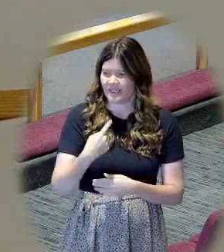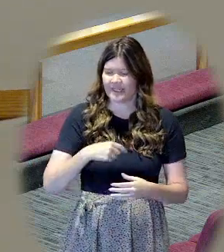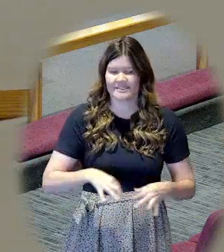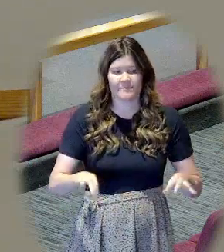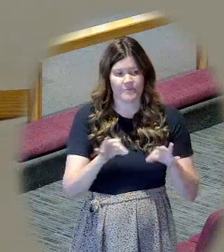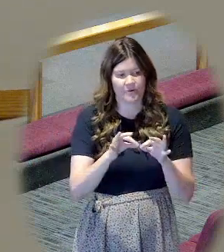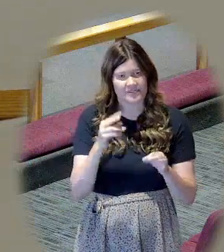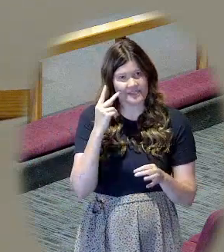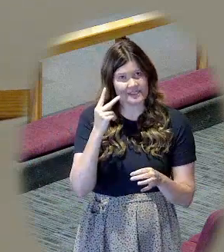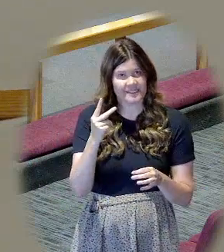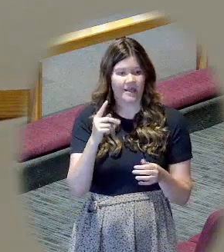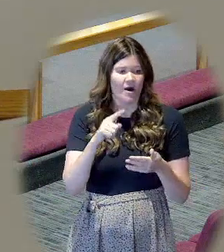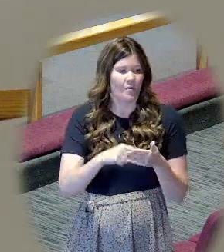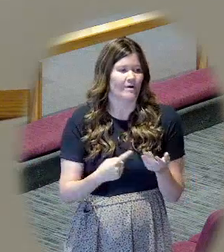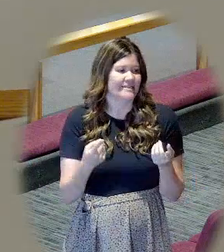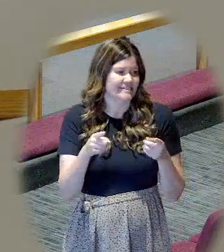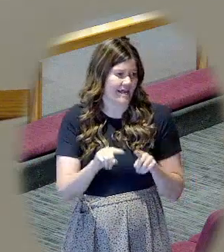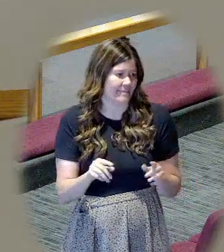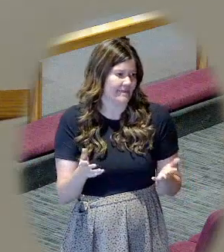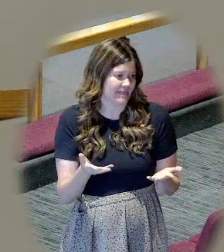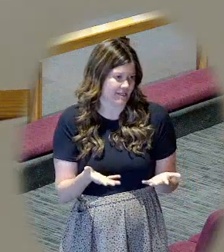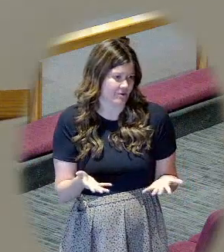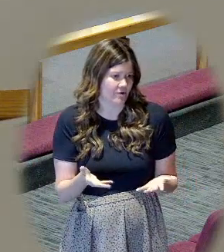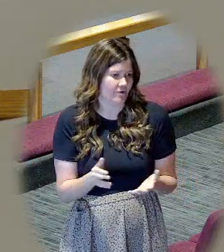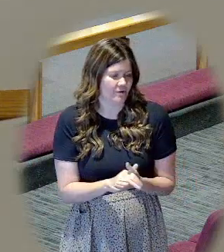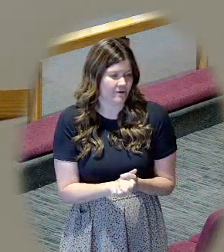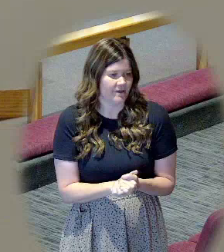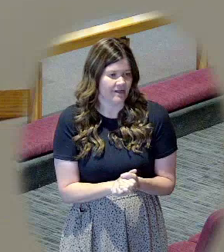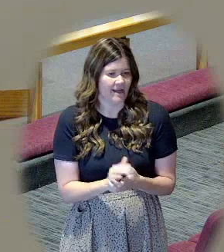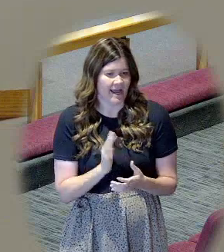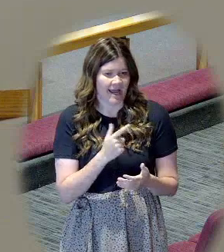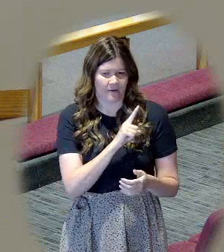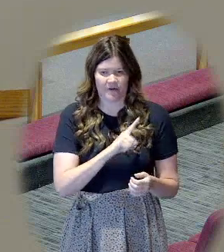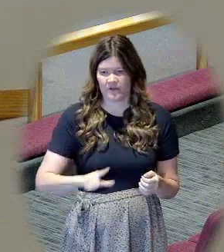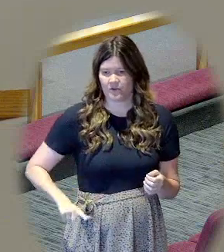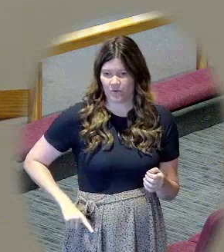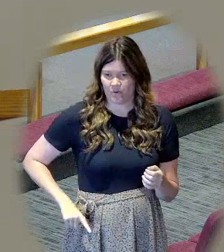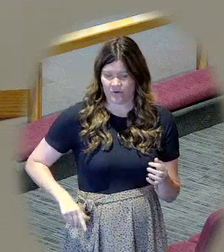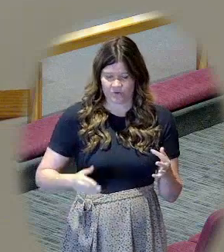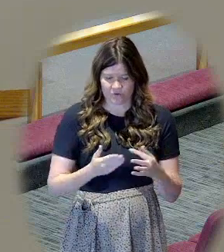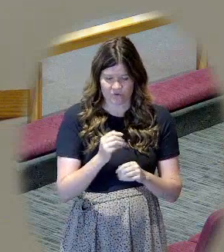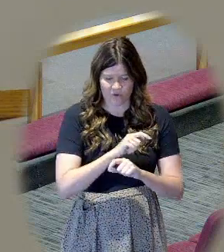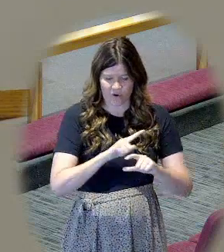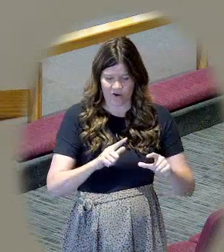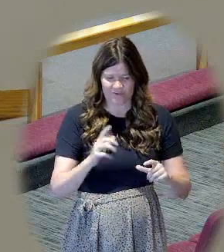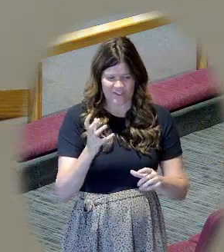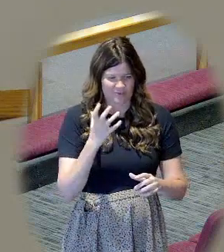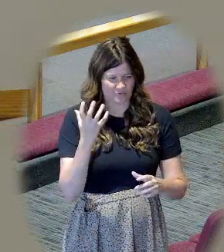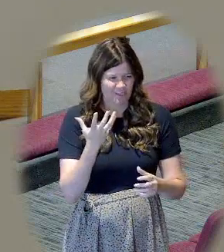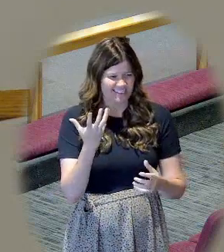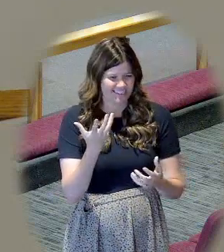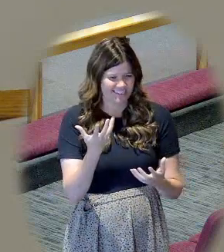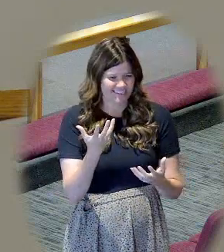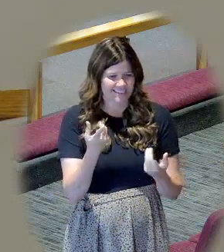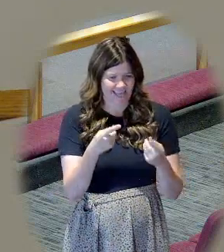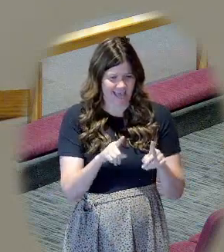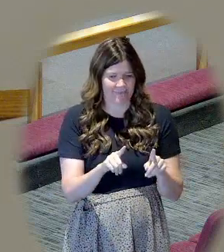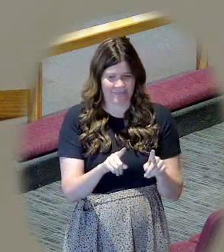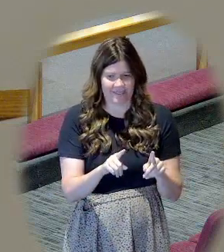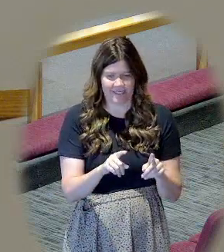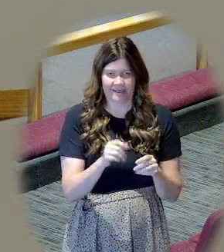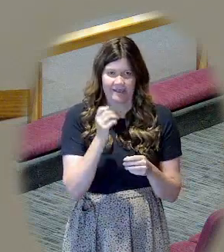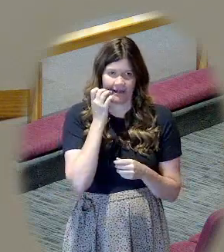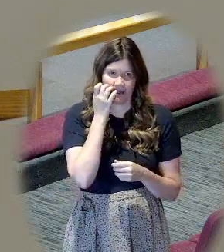what's going on for what it really is. Our Lord, in the midst of all of this craziness, for lack of a